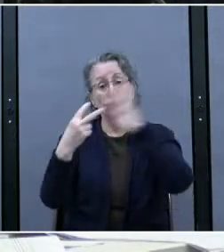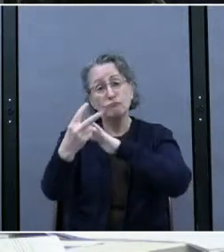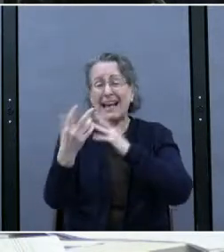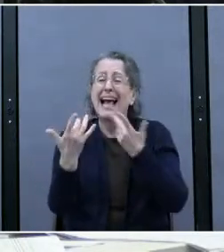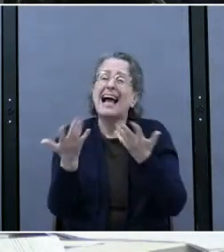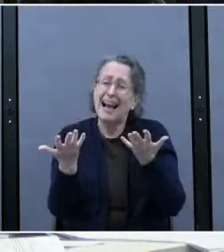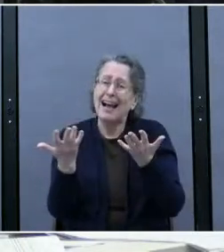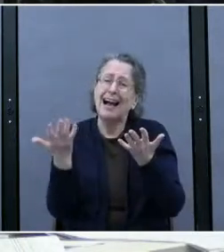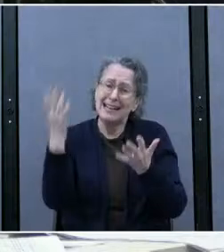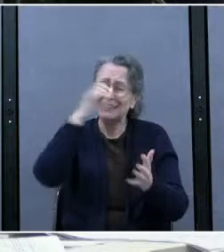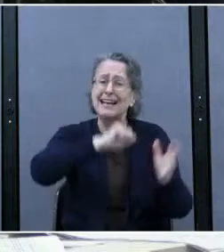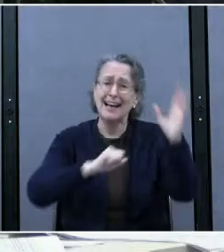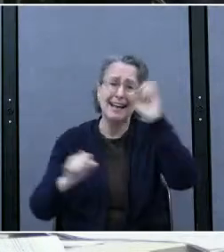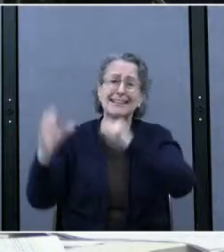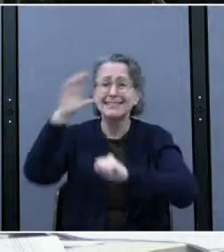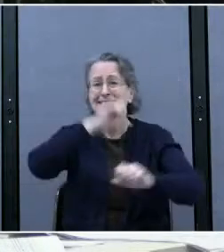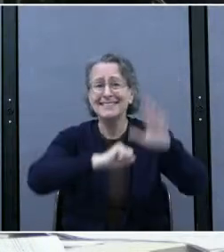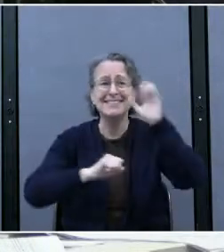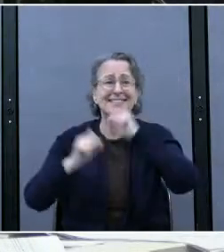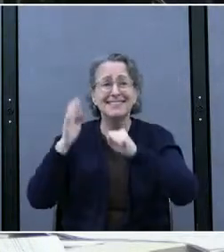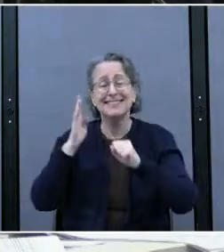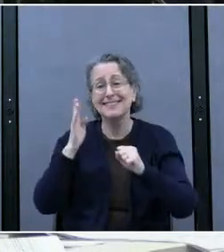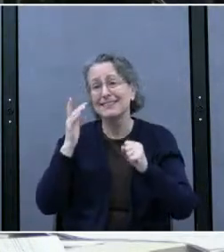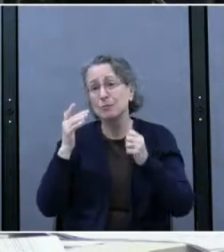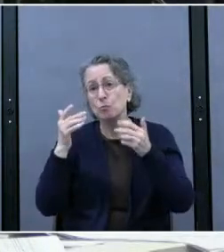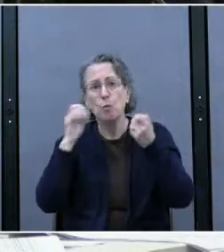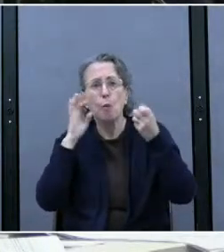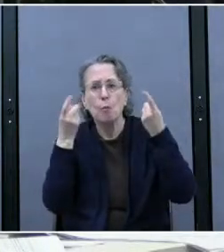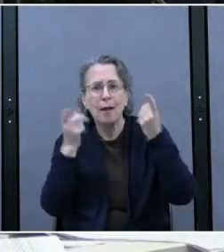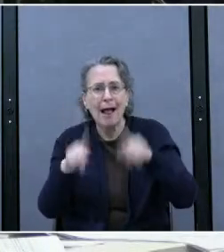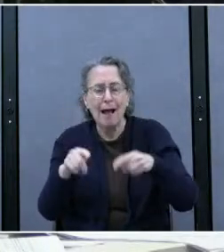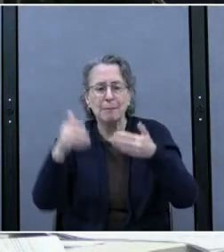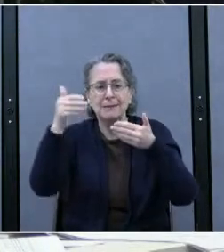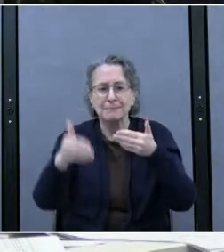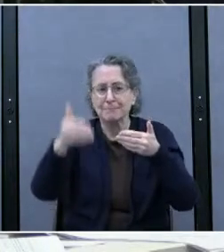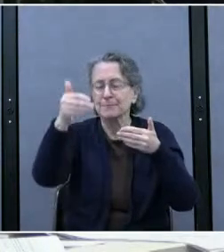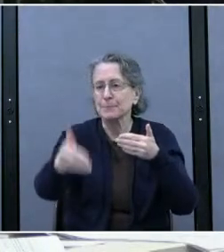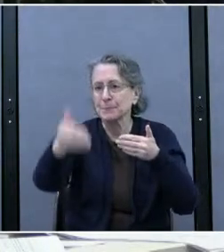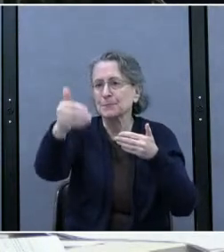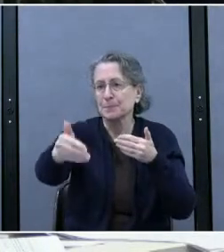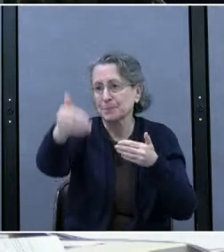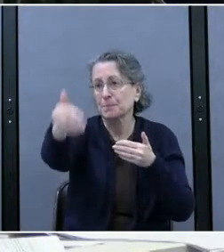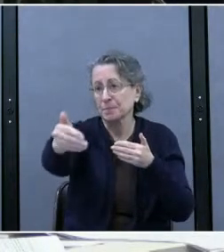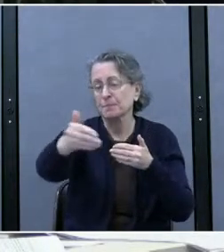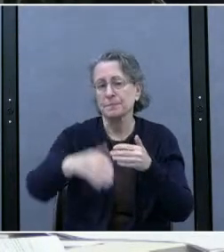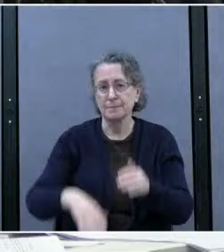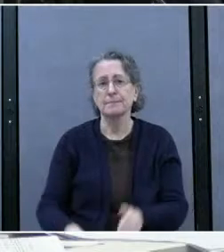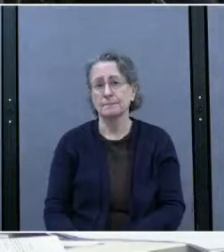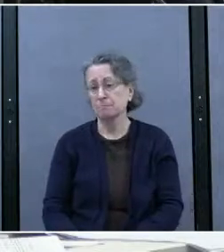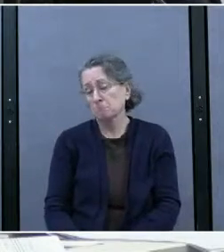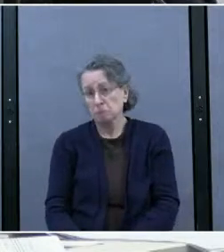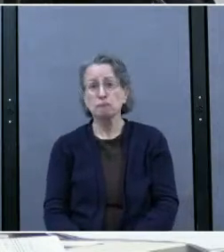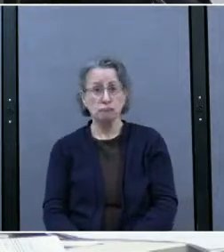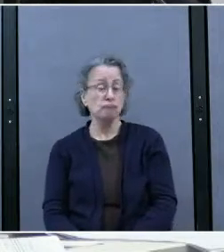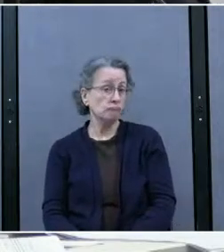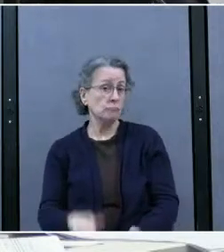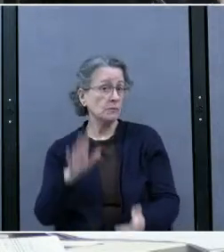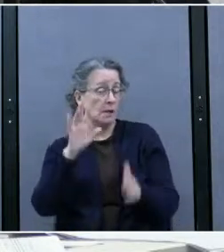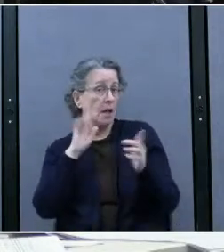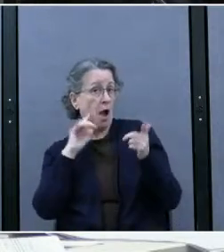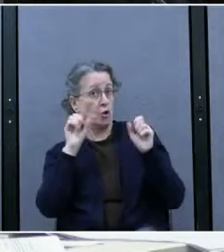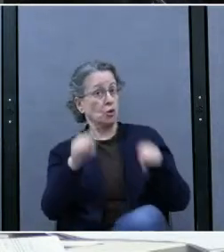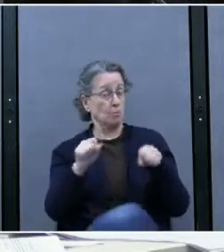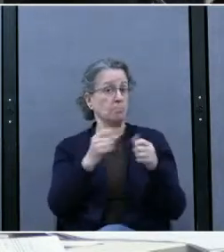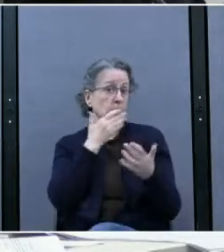about what the future holds, and that can be helpful. That can be a good thing to do. But you know, like to